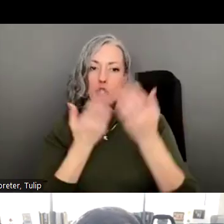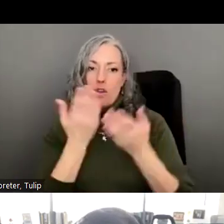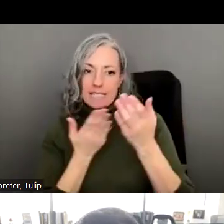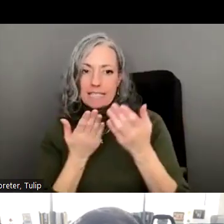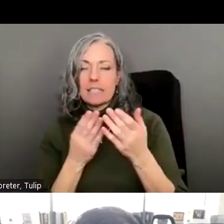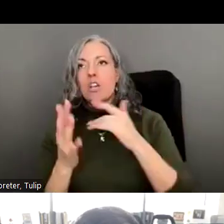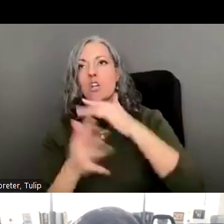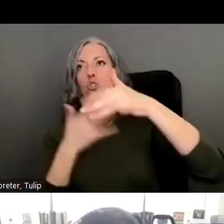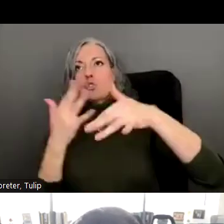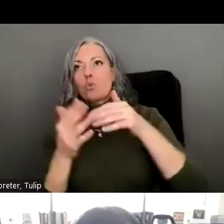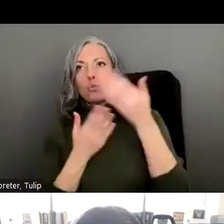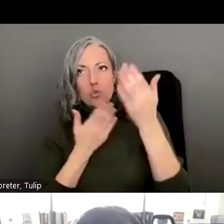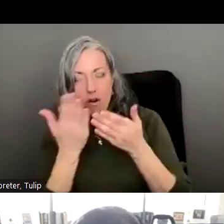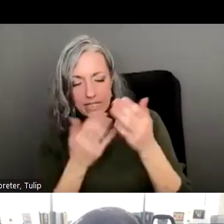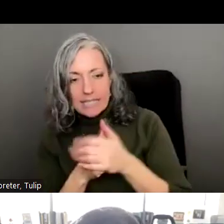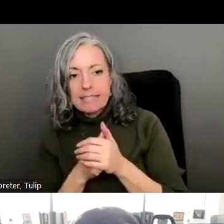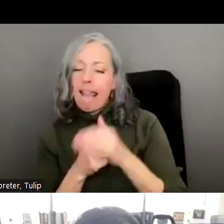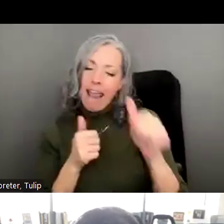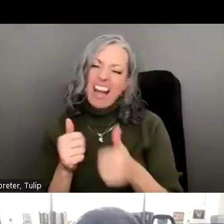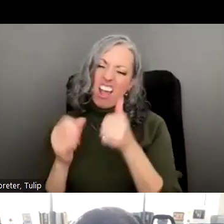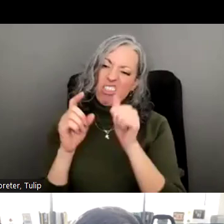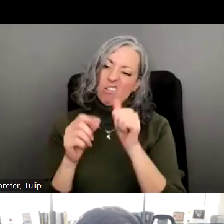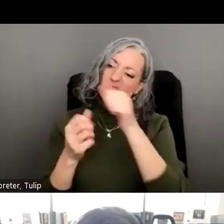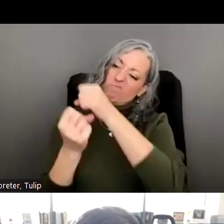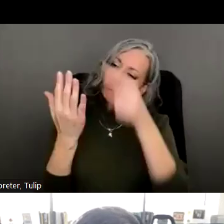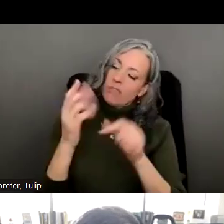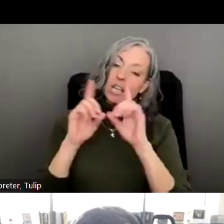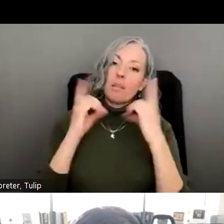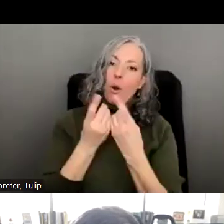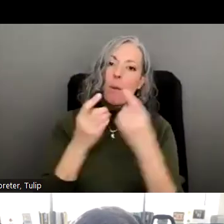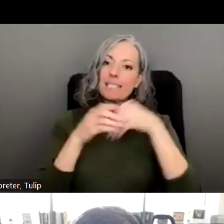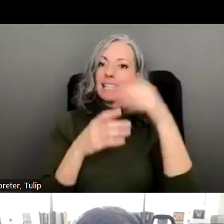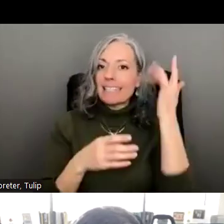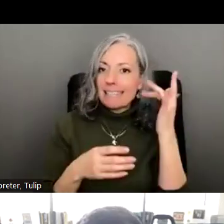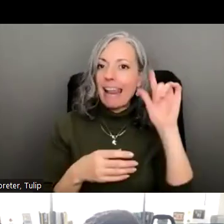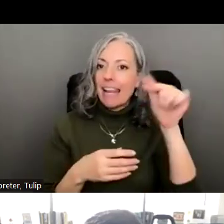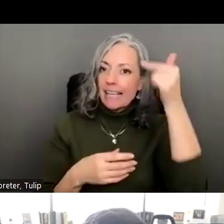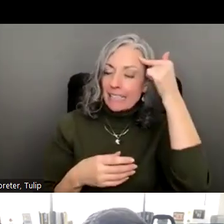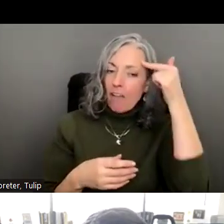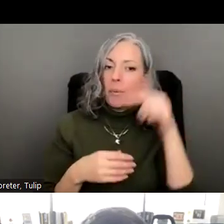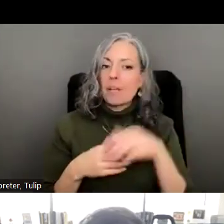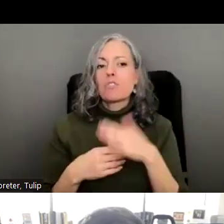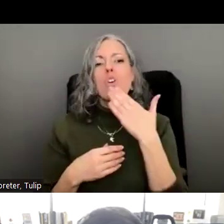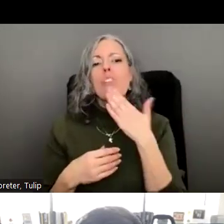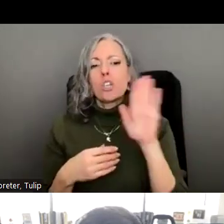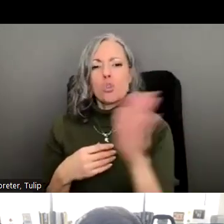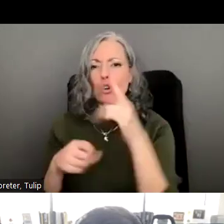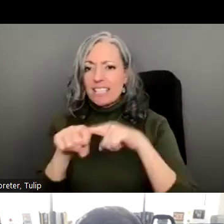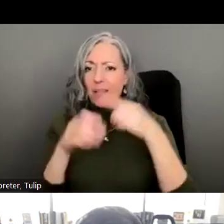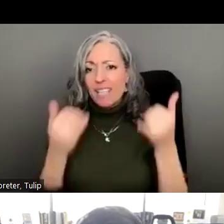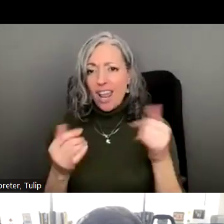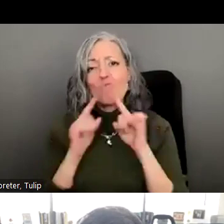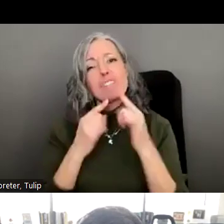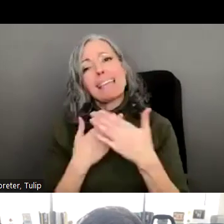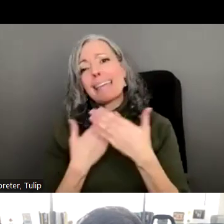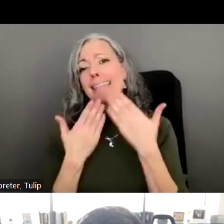Social Services and other departments in our state and federal government. So thank you so much for your time today. We appreciate you